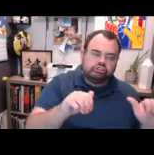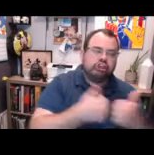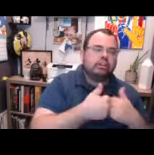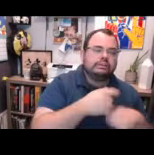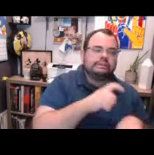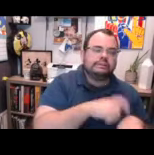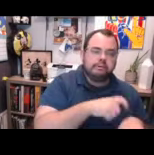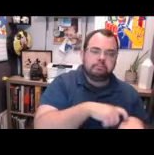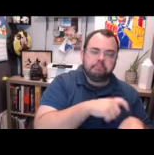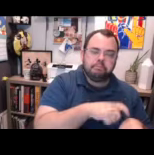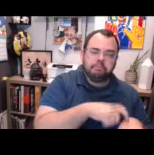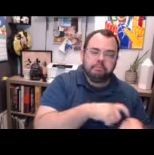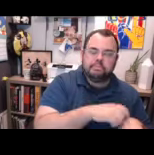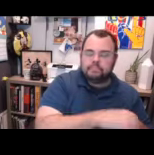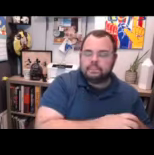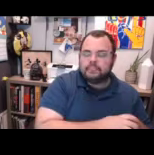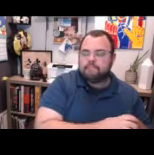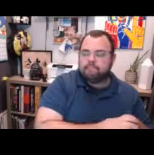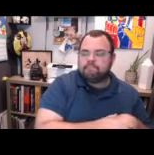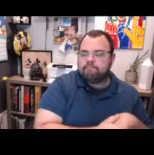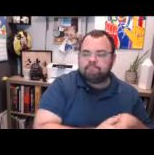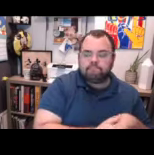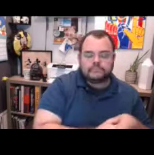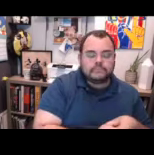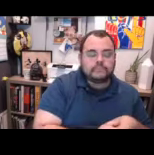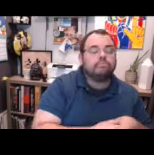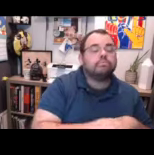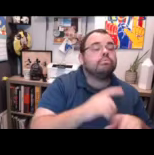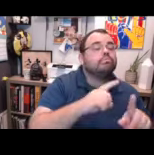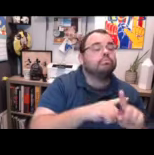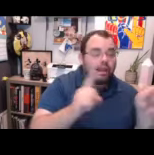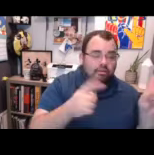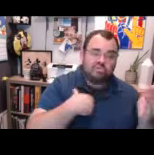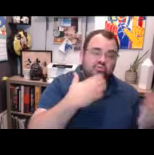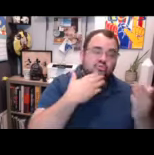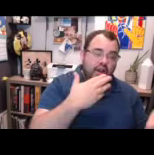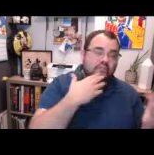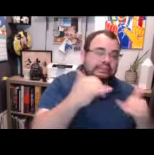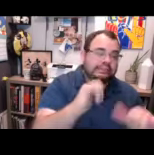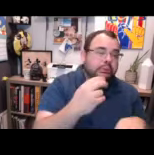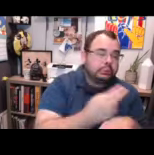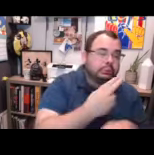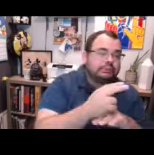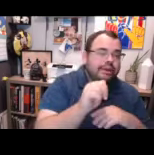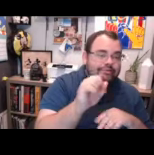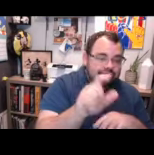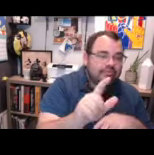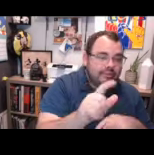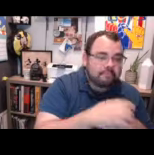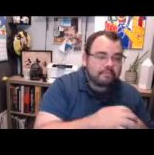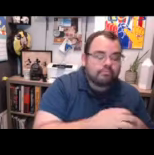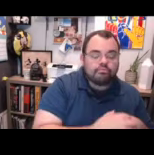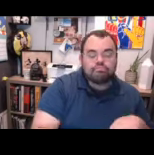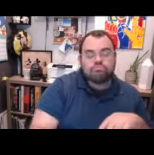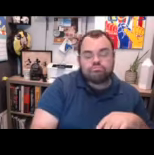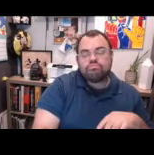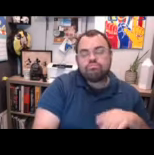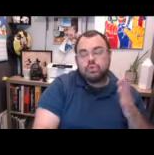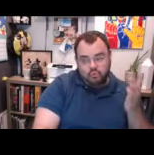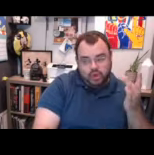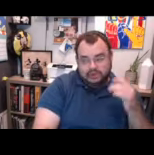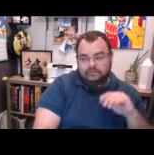It was tough and a very challenging time for me. But I mean, I'm still grateful,